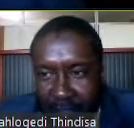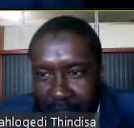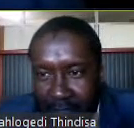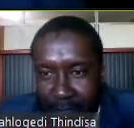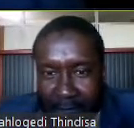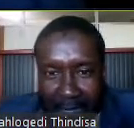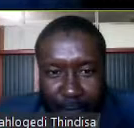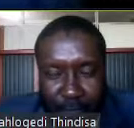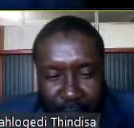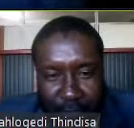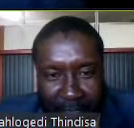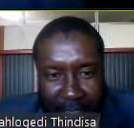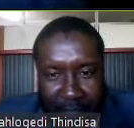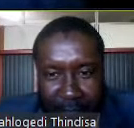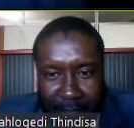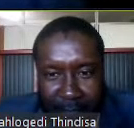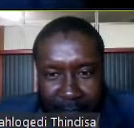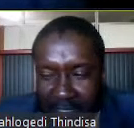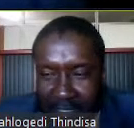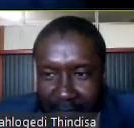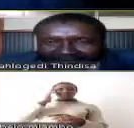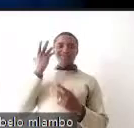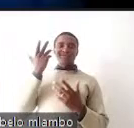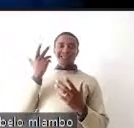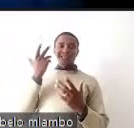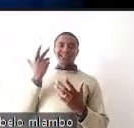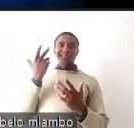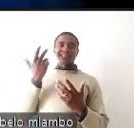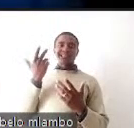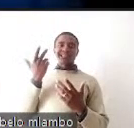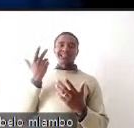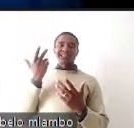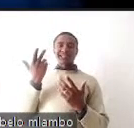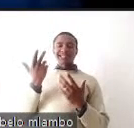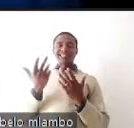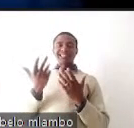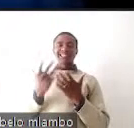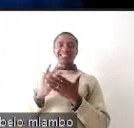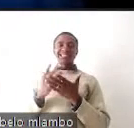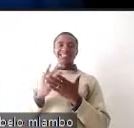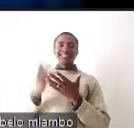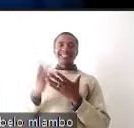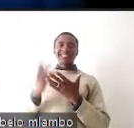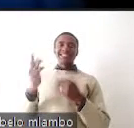would allow you between yourself and Dr. Mkawela to